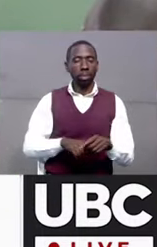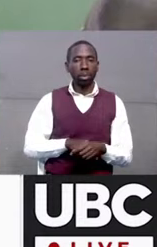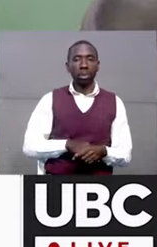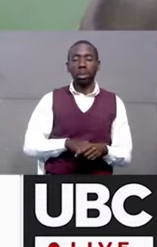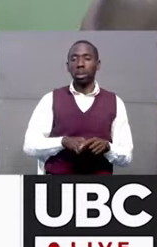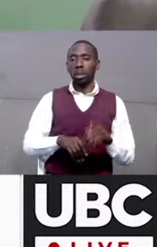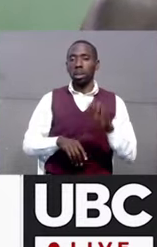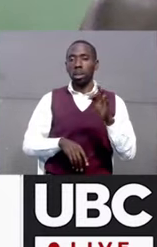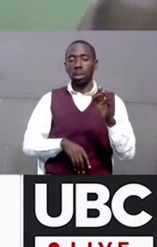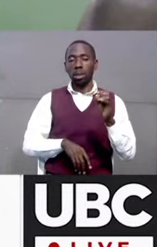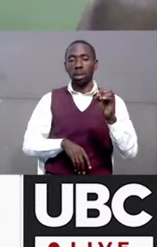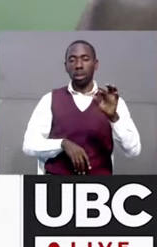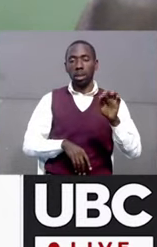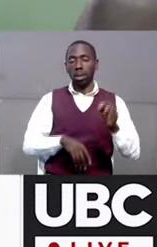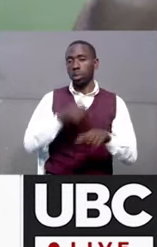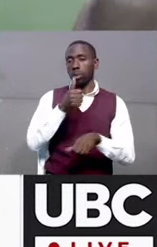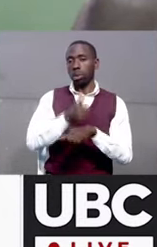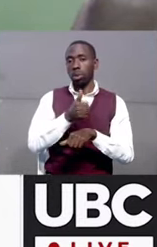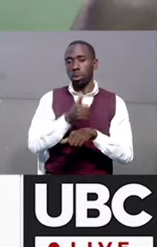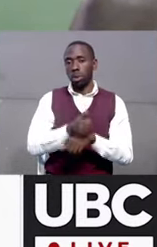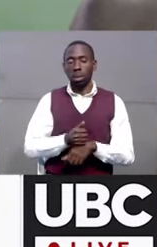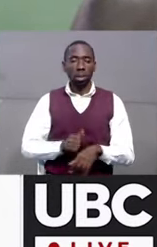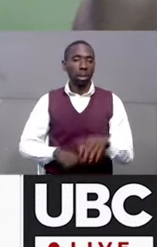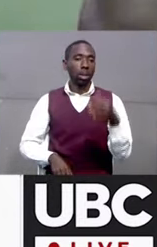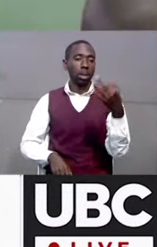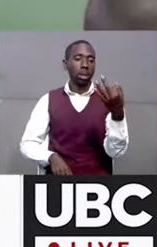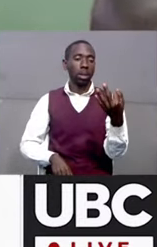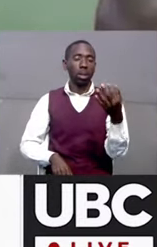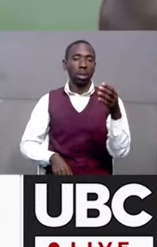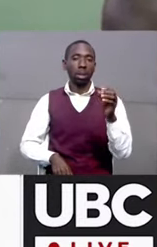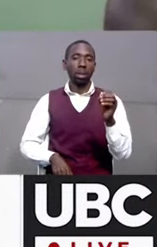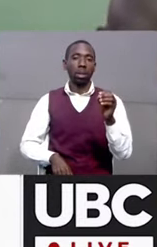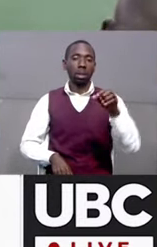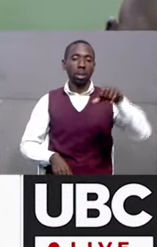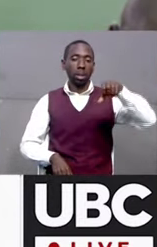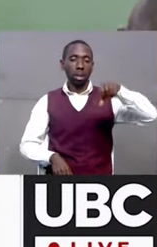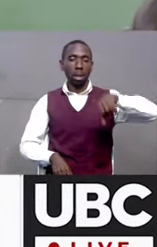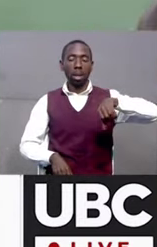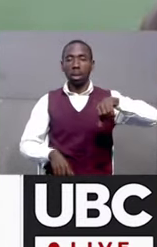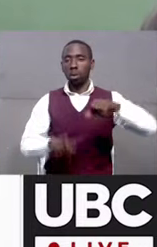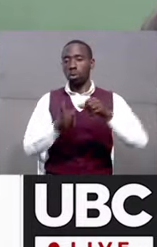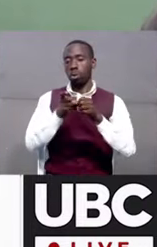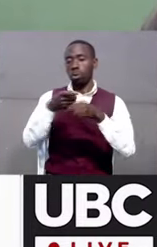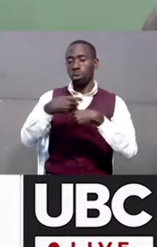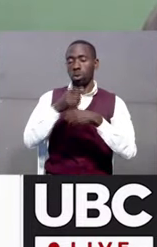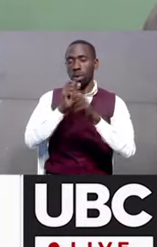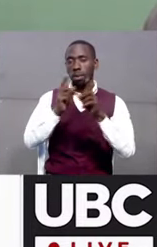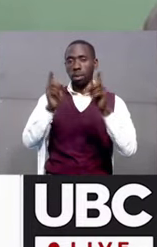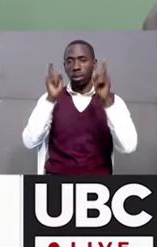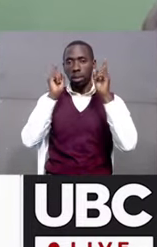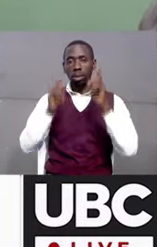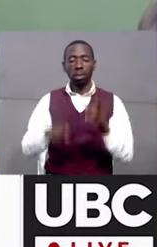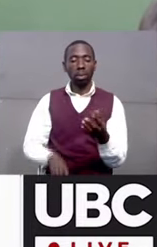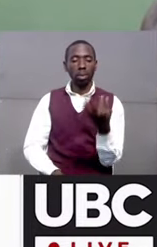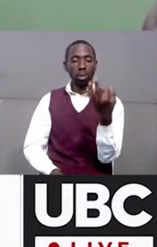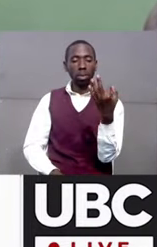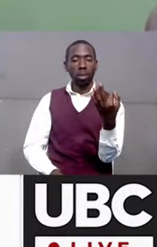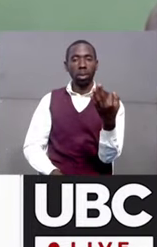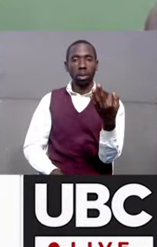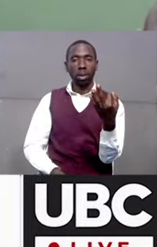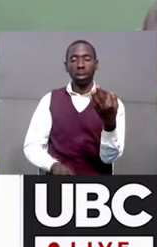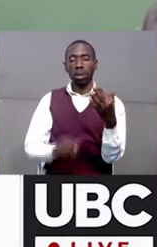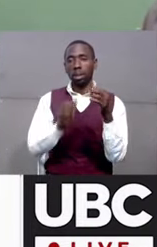University, vote 309, Guru University, vote 310,